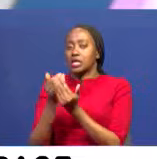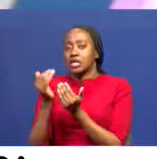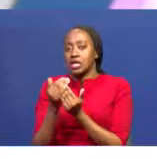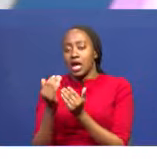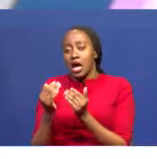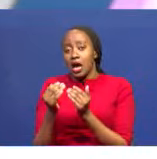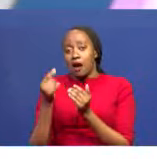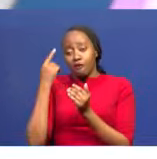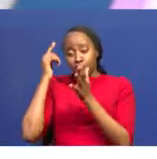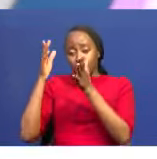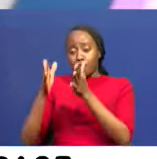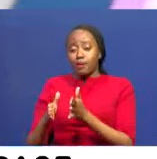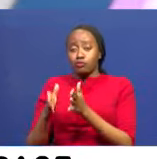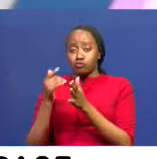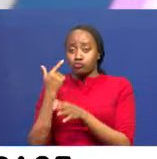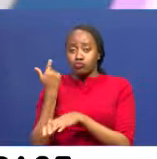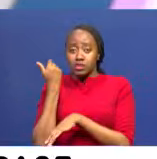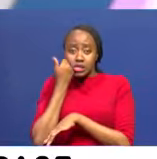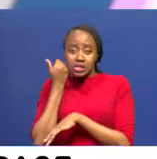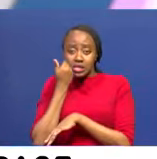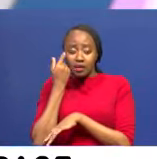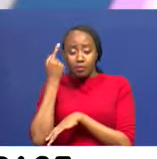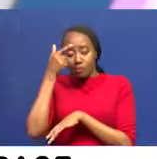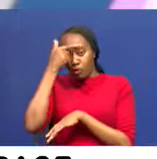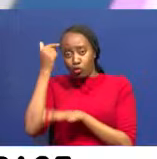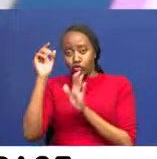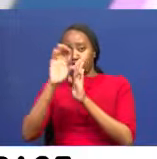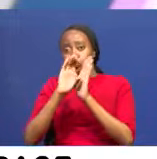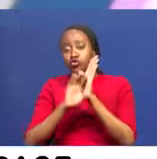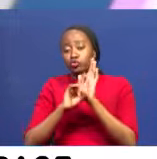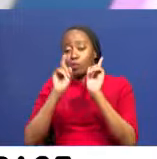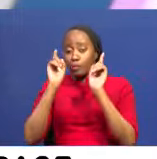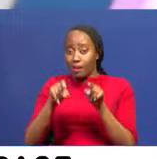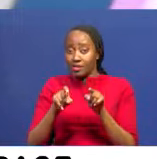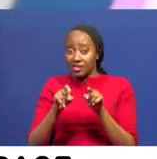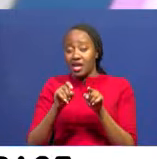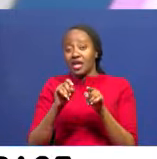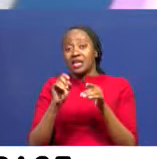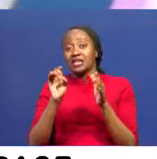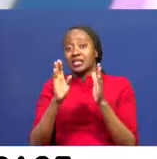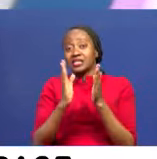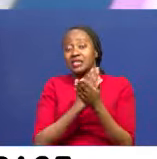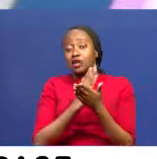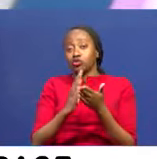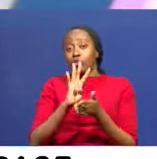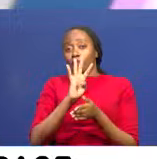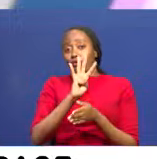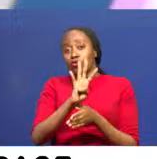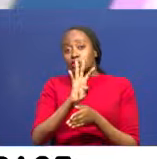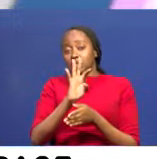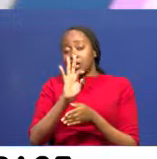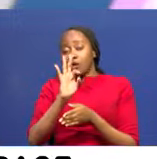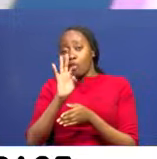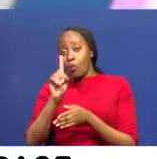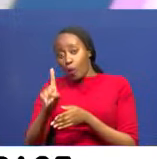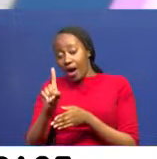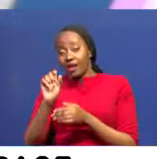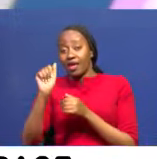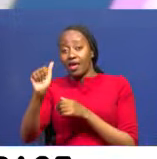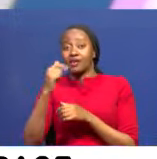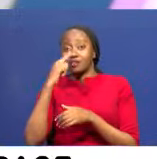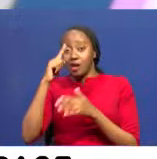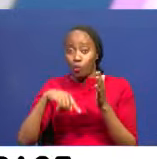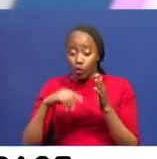built on what the Constitution demands, which section 43(1)A is our vision and our anchoring as the